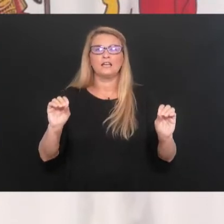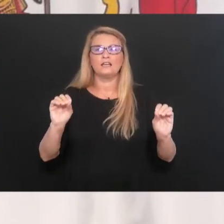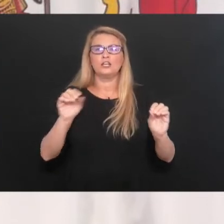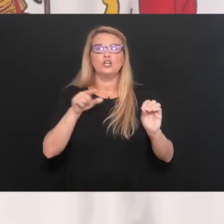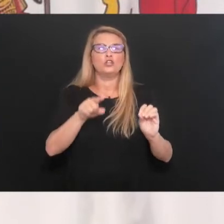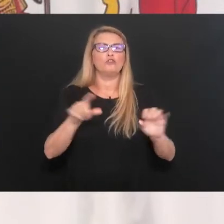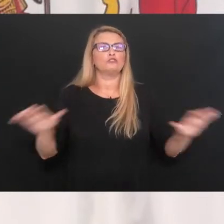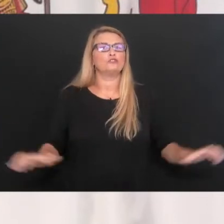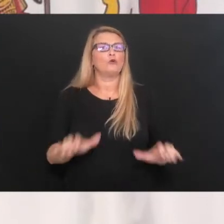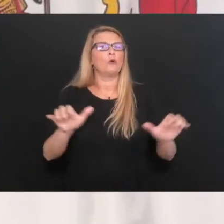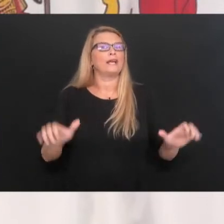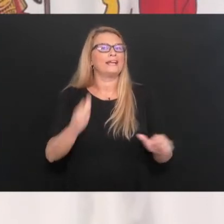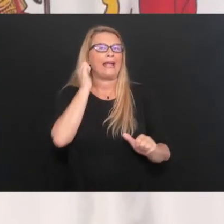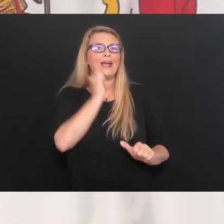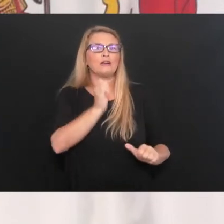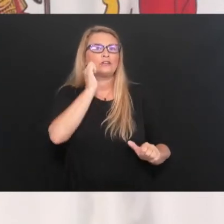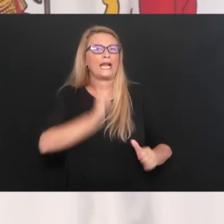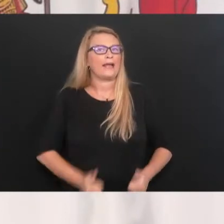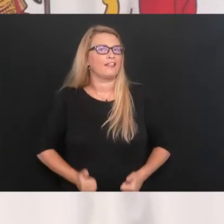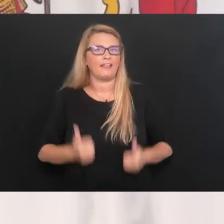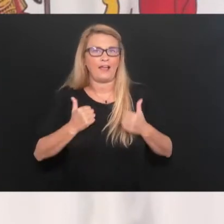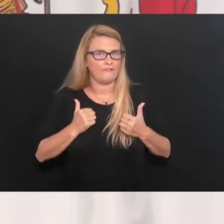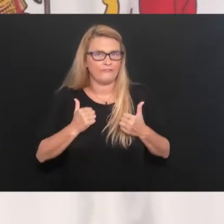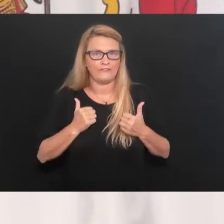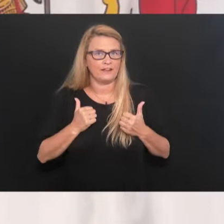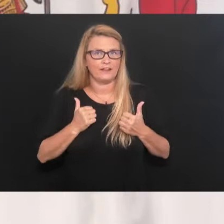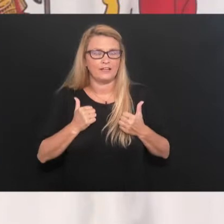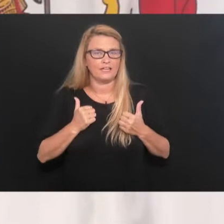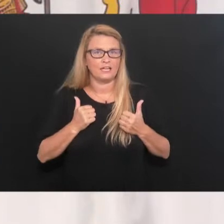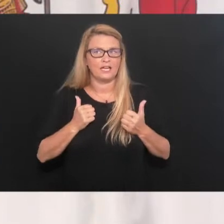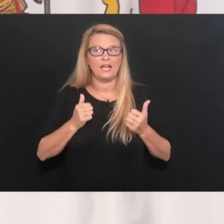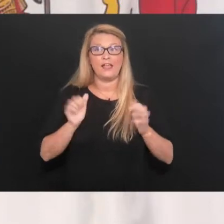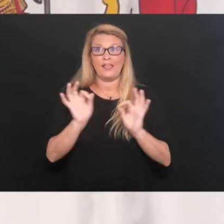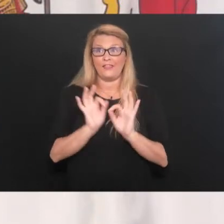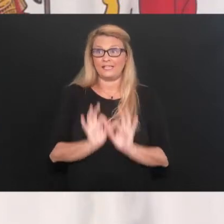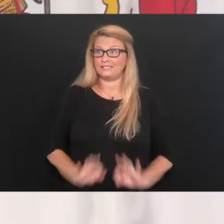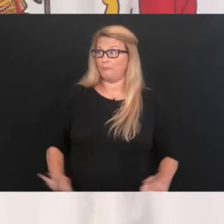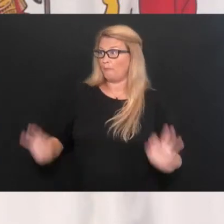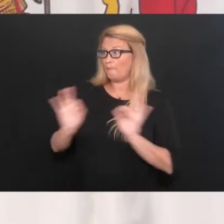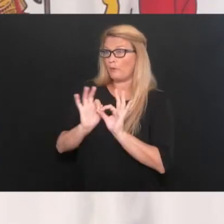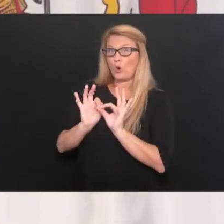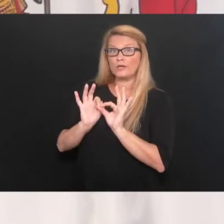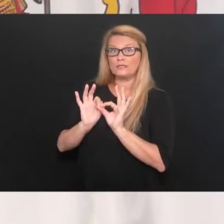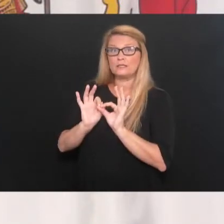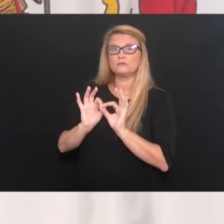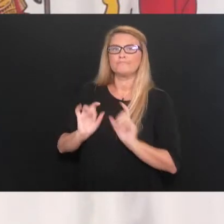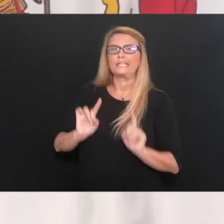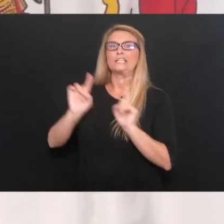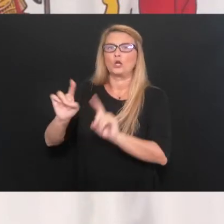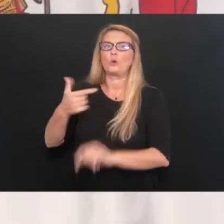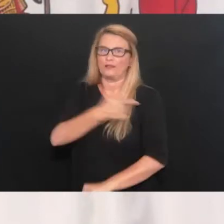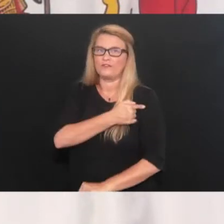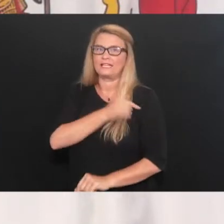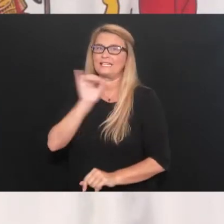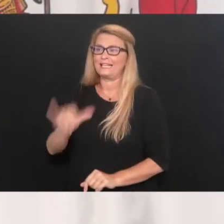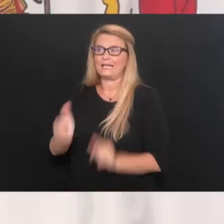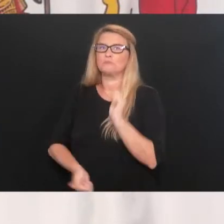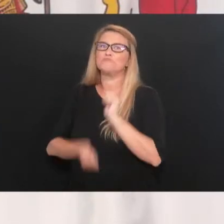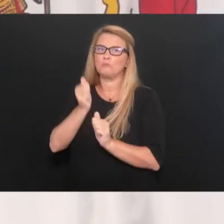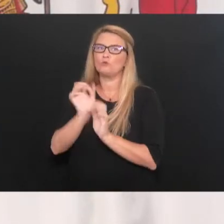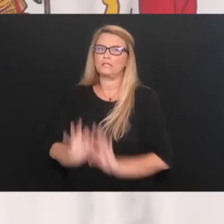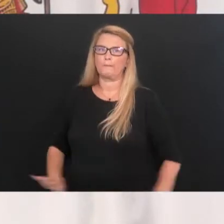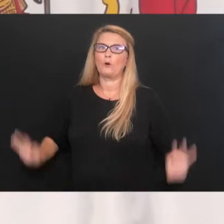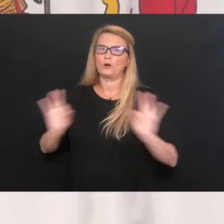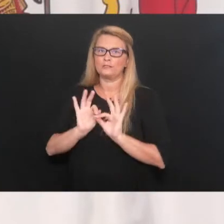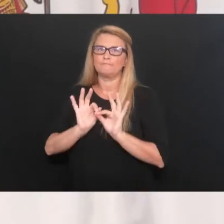today that is as important as going and getting yourself vaccinated. And if